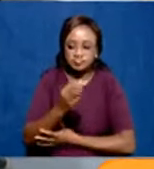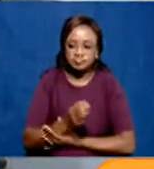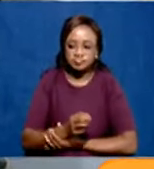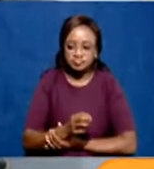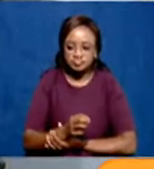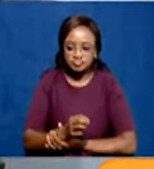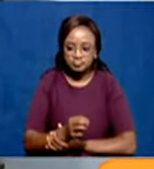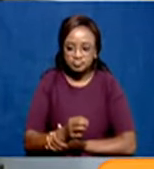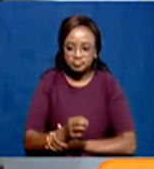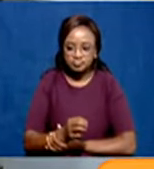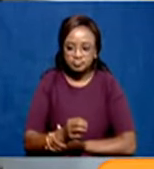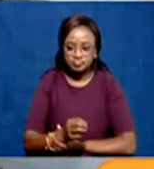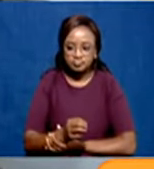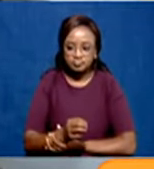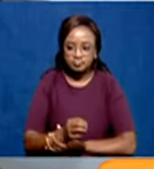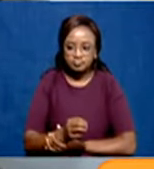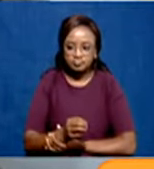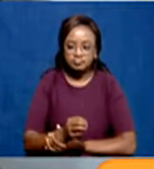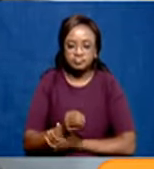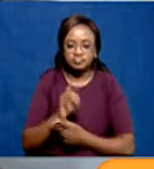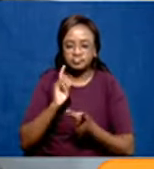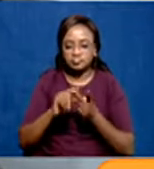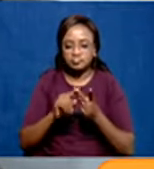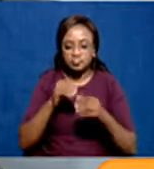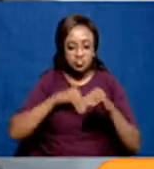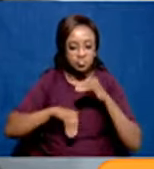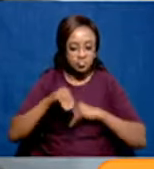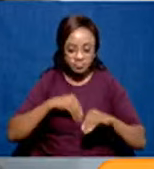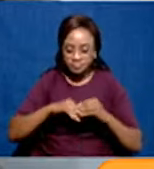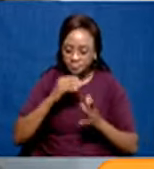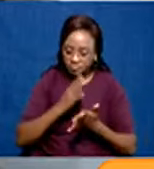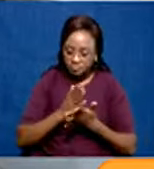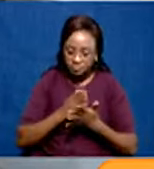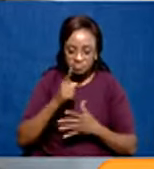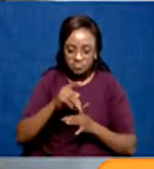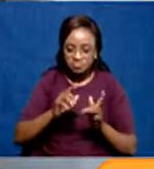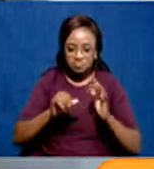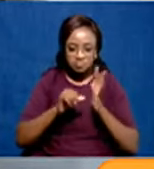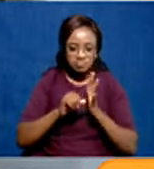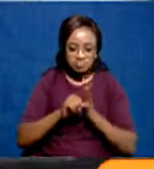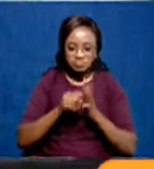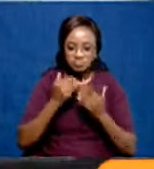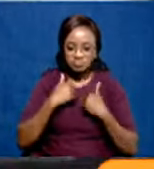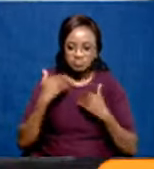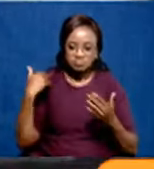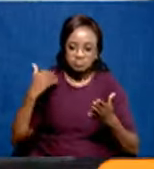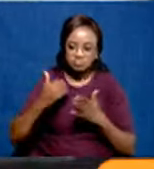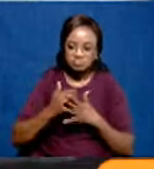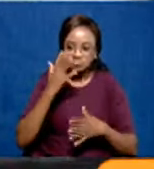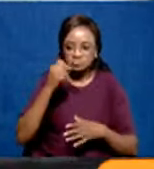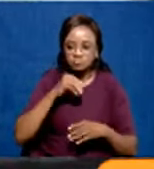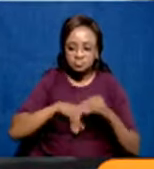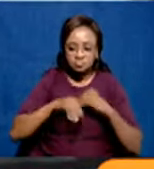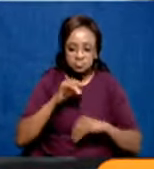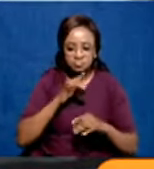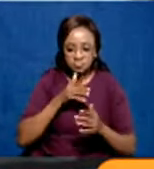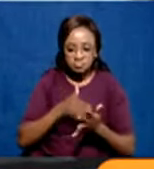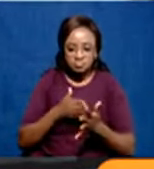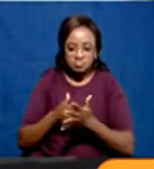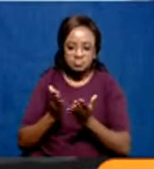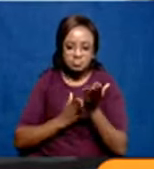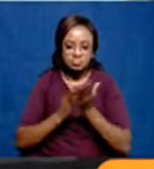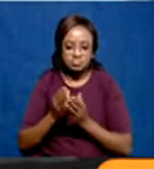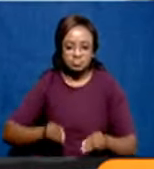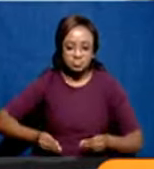question. There's the aspect of fraud. Fraud has been a thorny issue, all right? And it's a very painful issue because fraud denies a lot of Kenyans